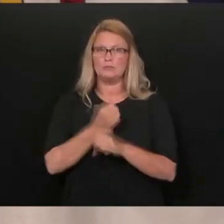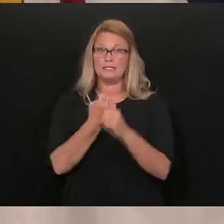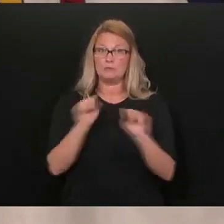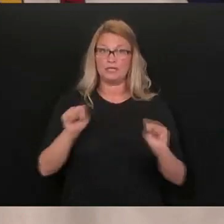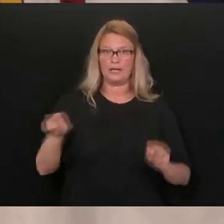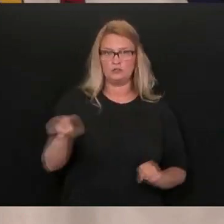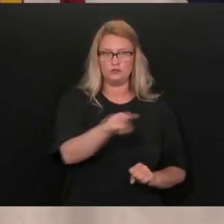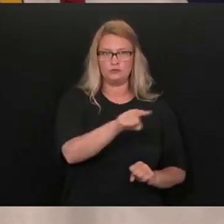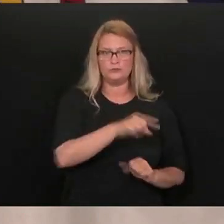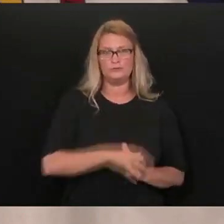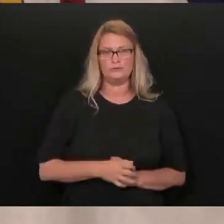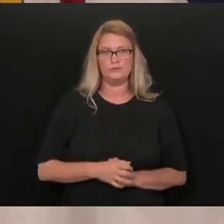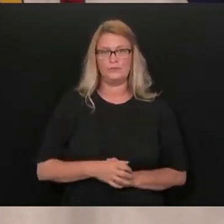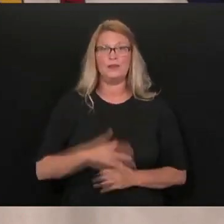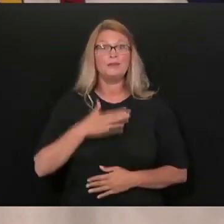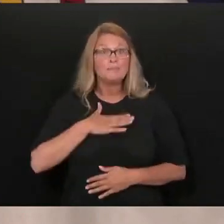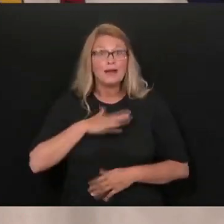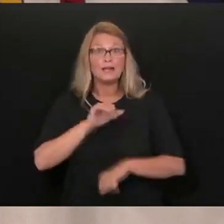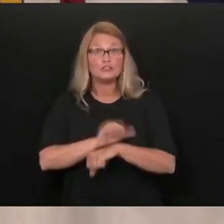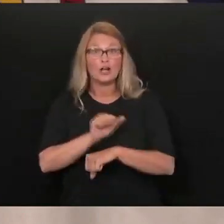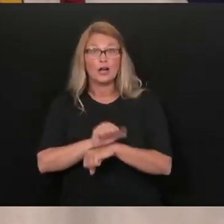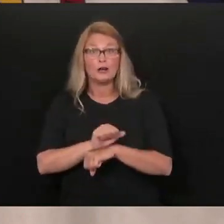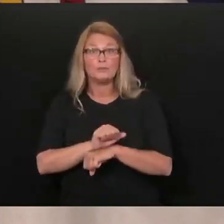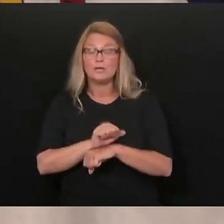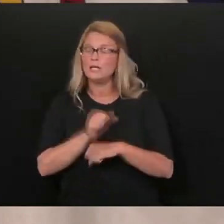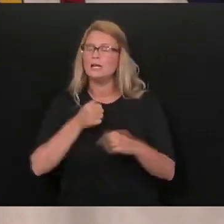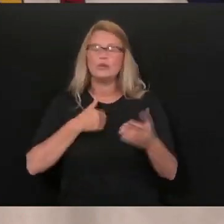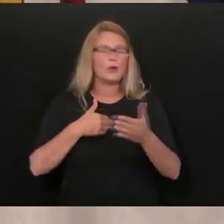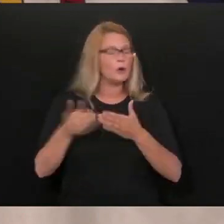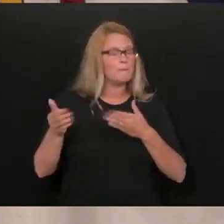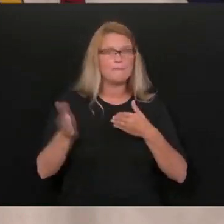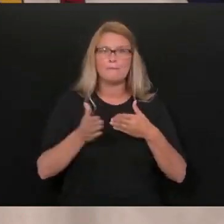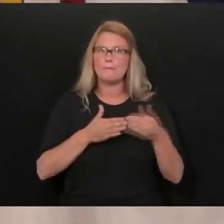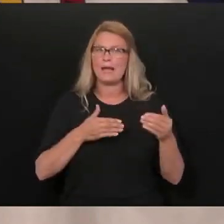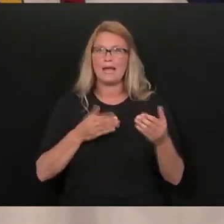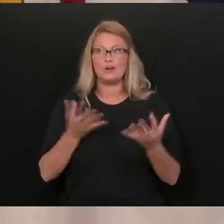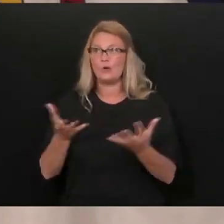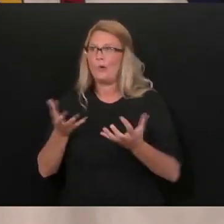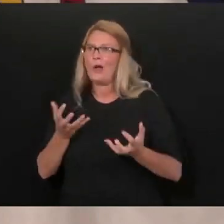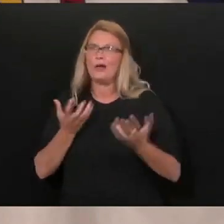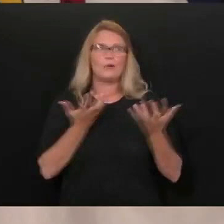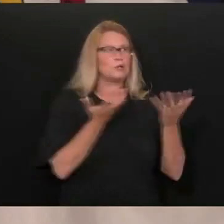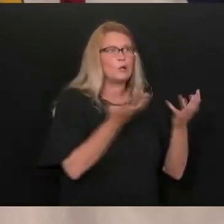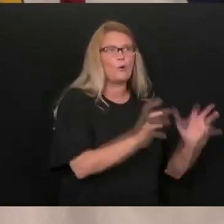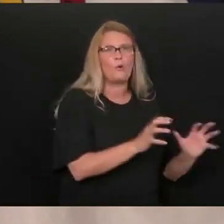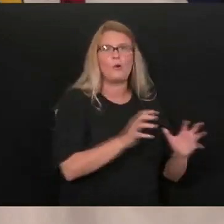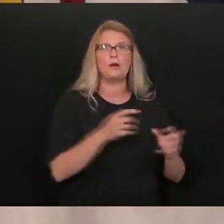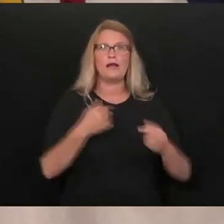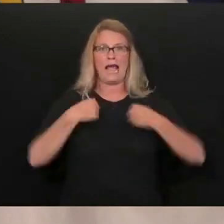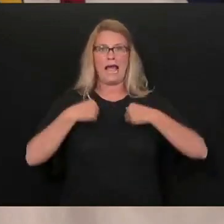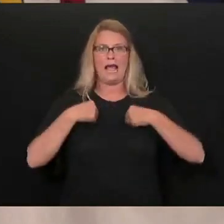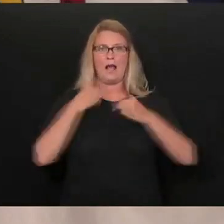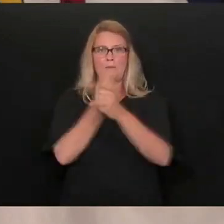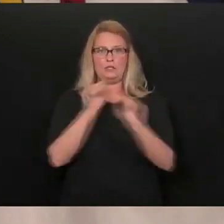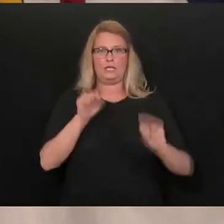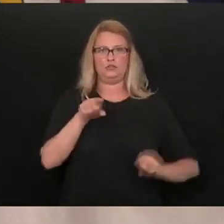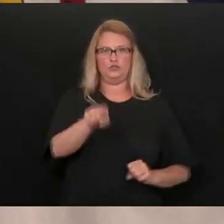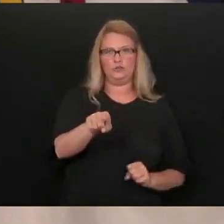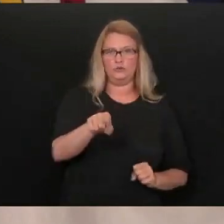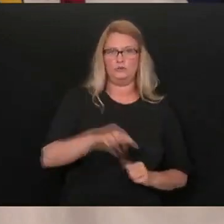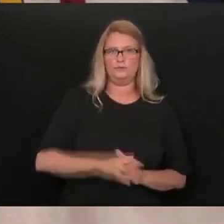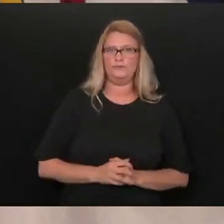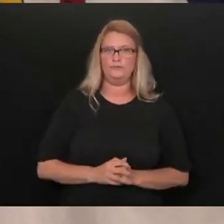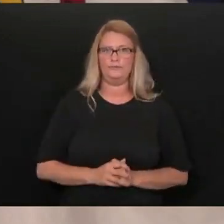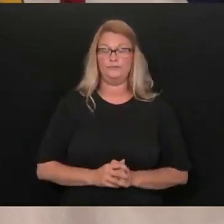you. It is my job, no matter how much we like or don't like, to protect you. And so at the end of the